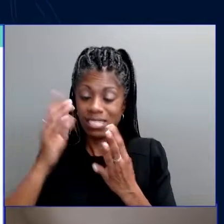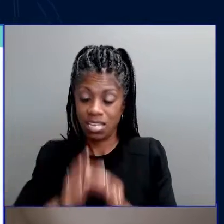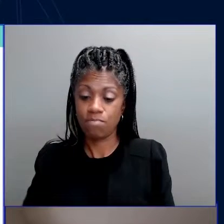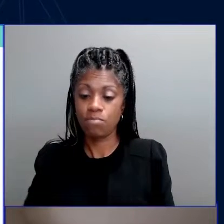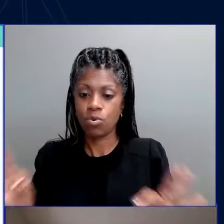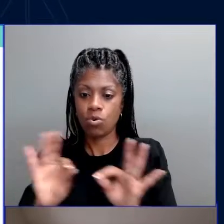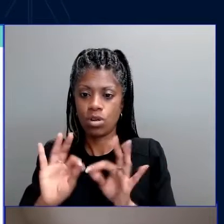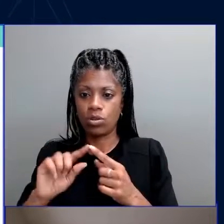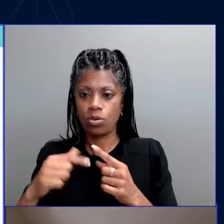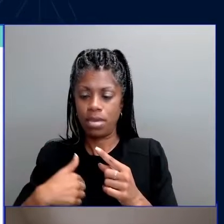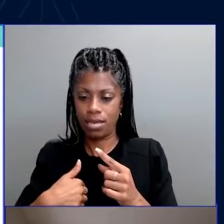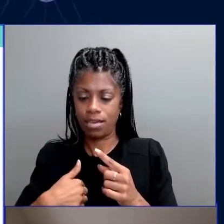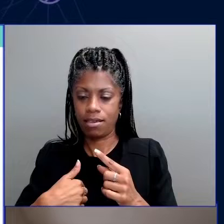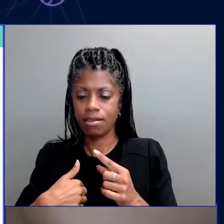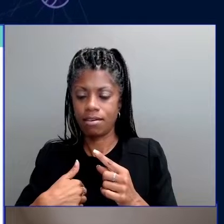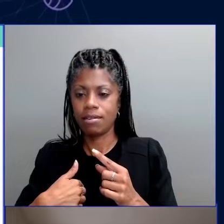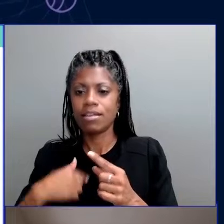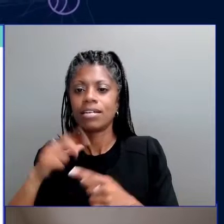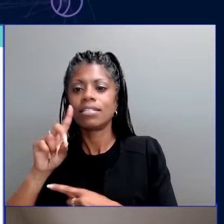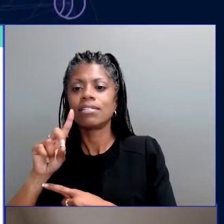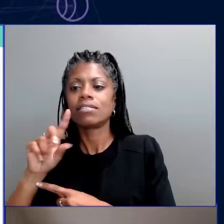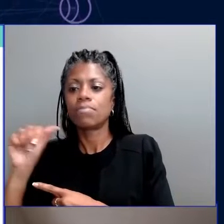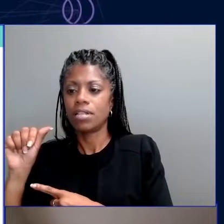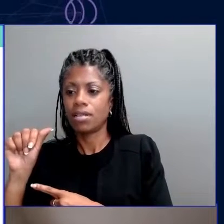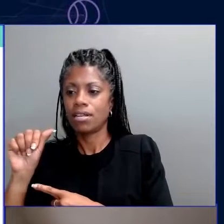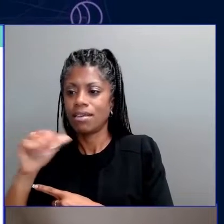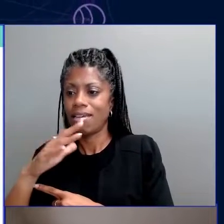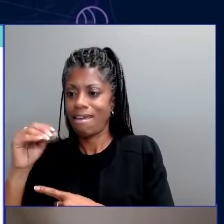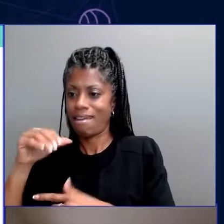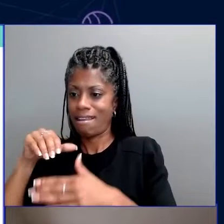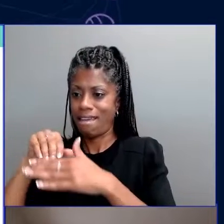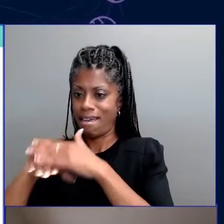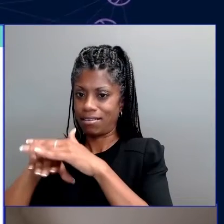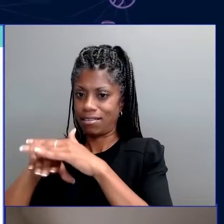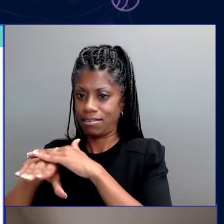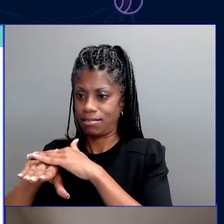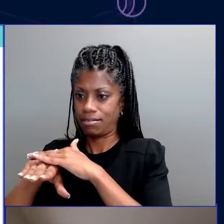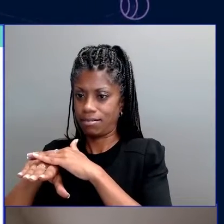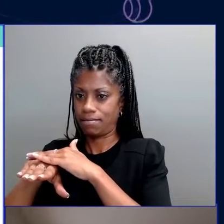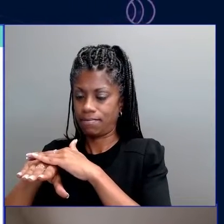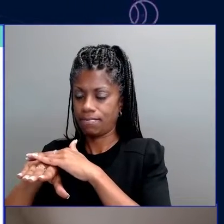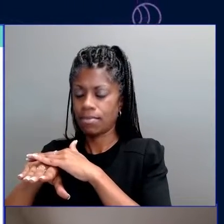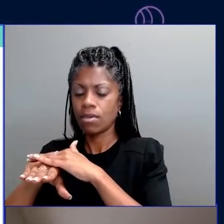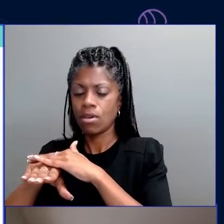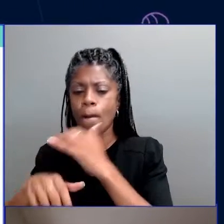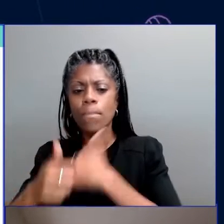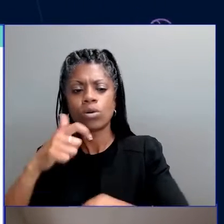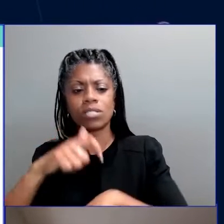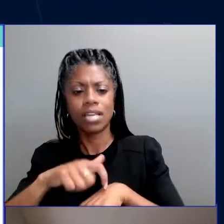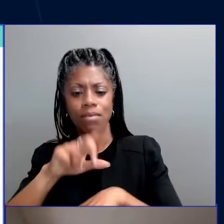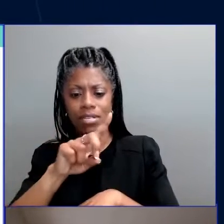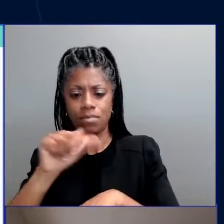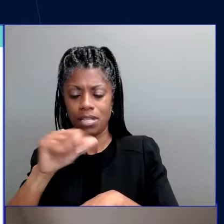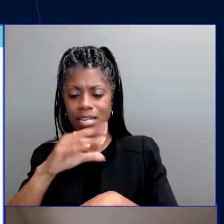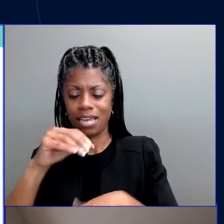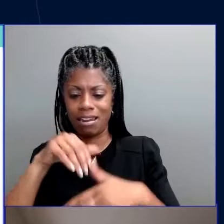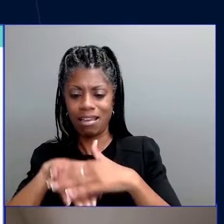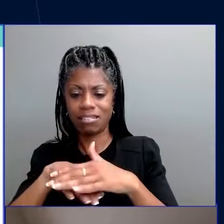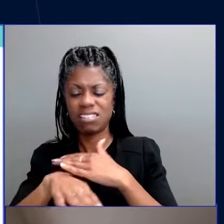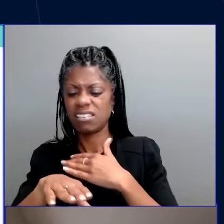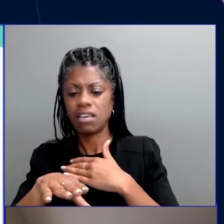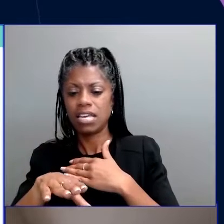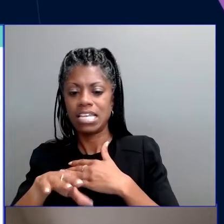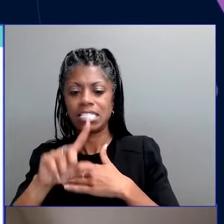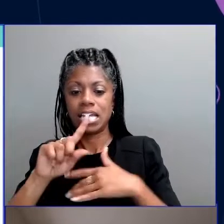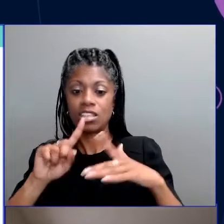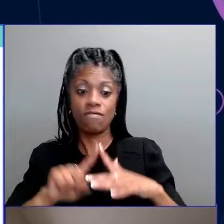and access. Disability and access are often afterthoughts. It's on our to-do list, but never quite